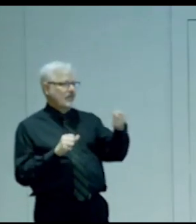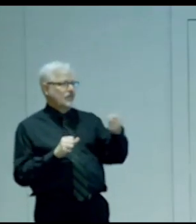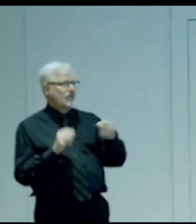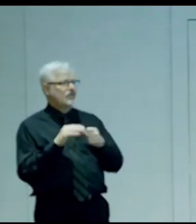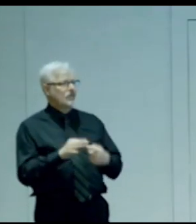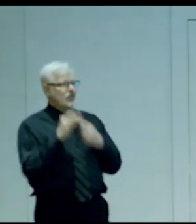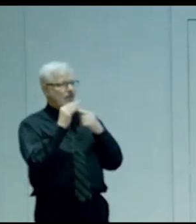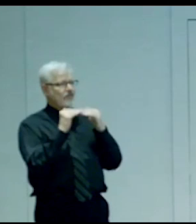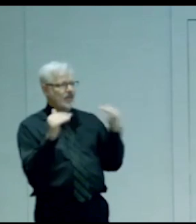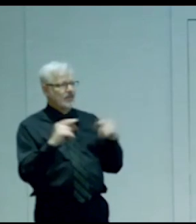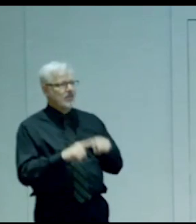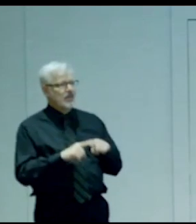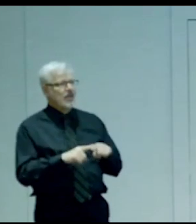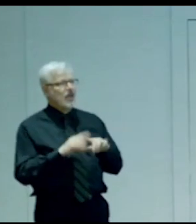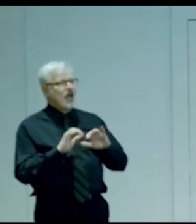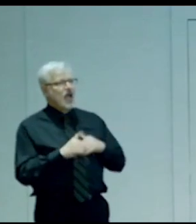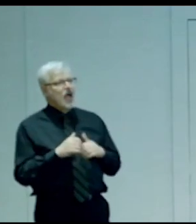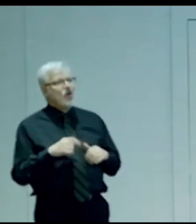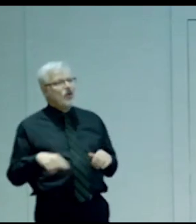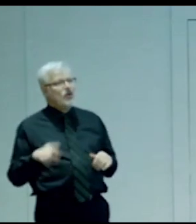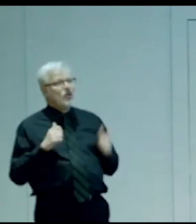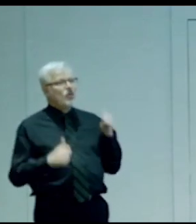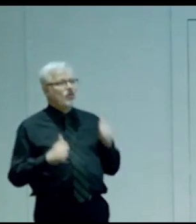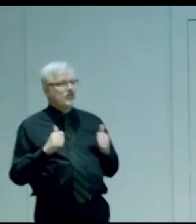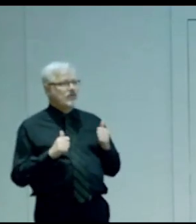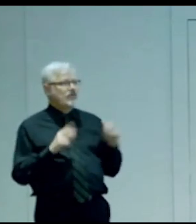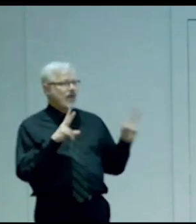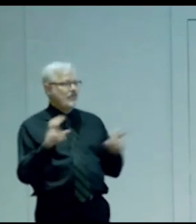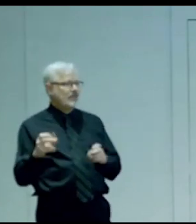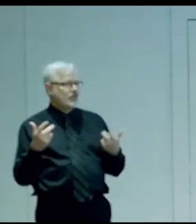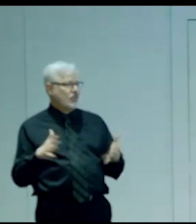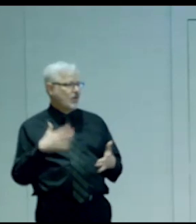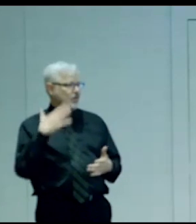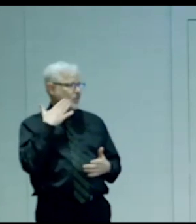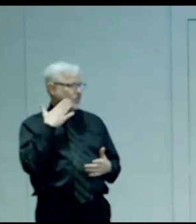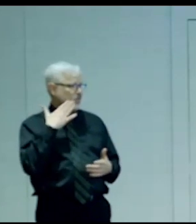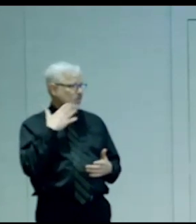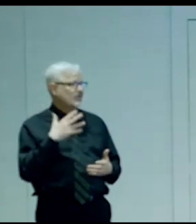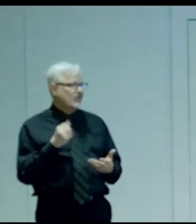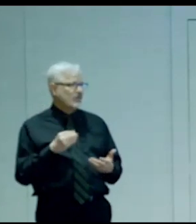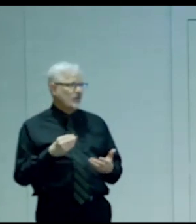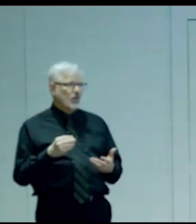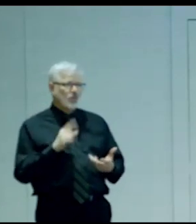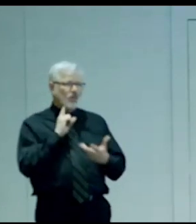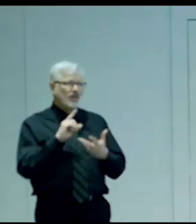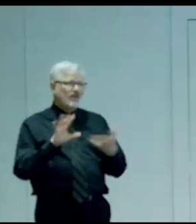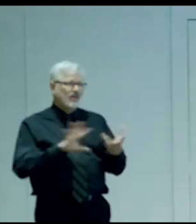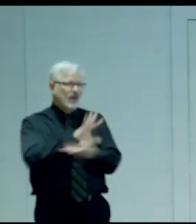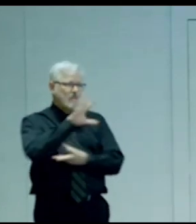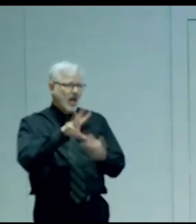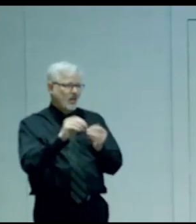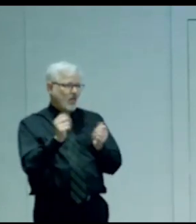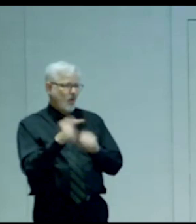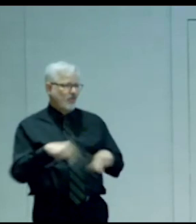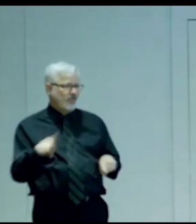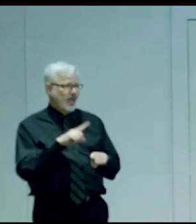grade level, depending on how which of the topics you had covered or not. So it was a combination of all of that that went into